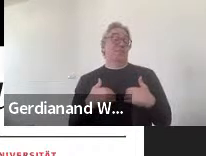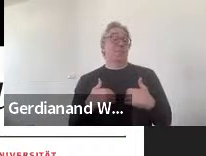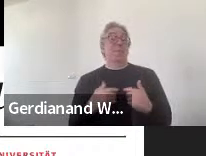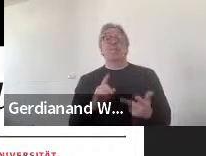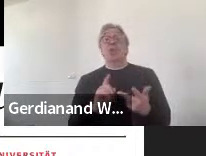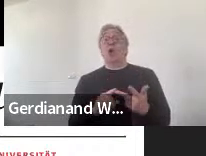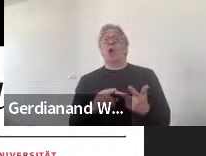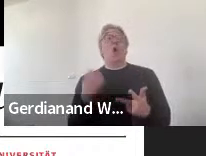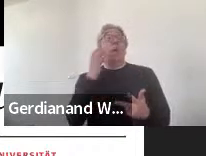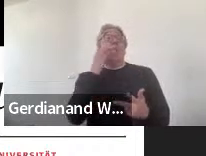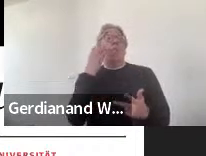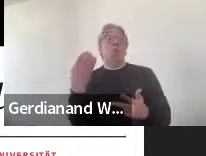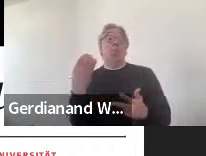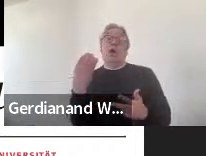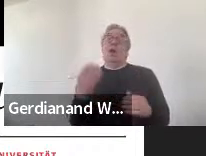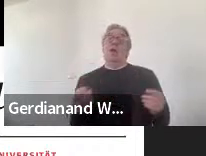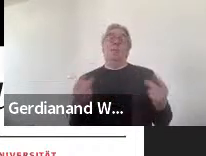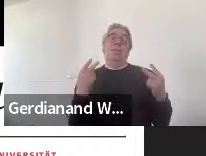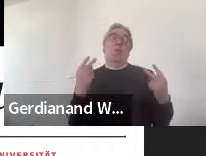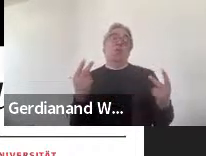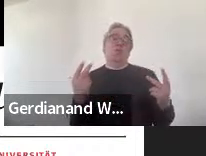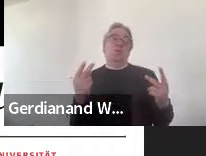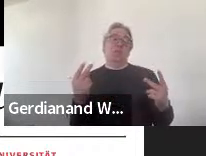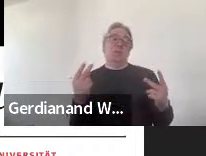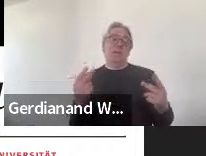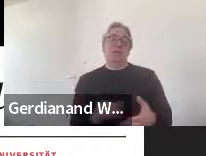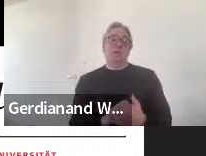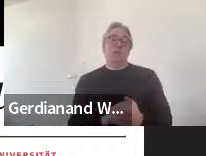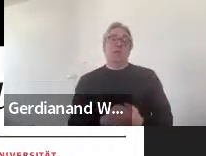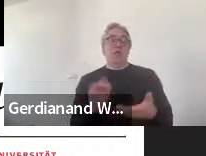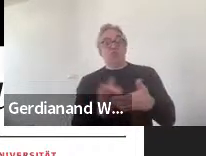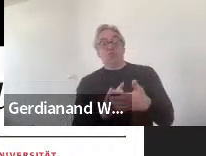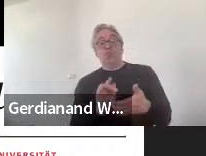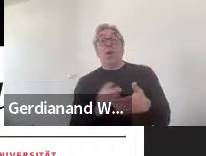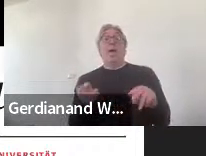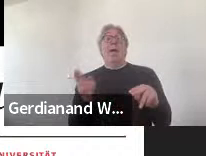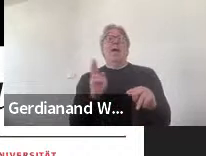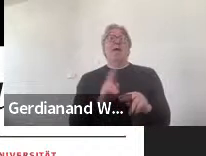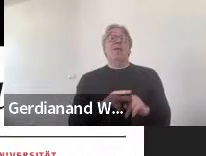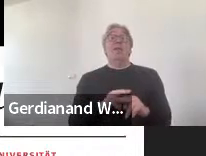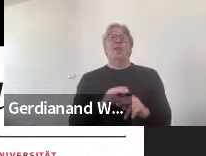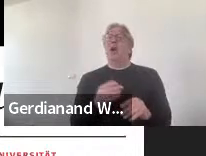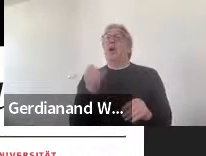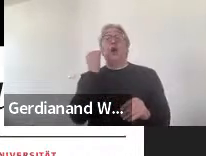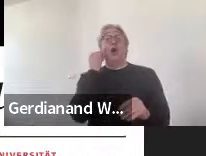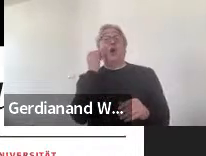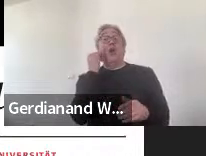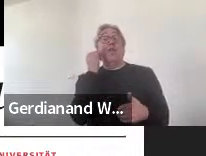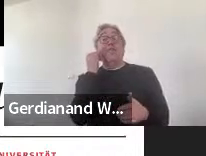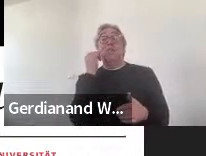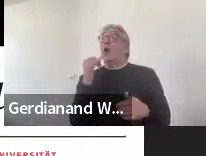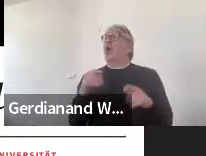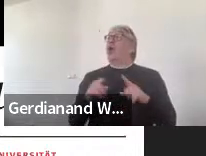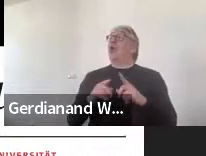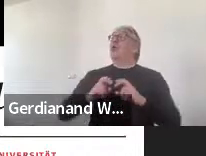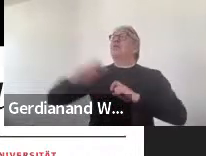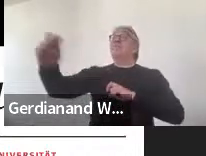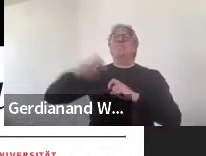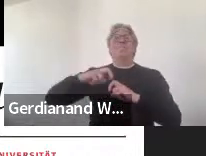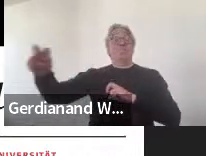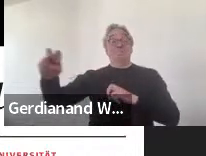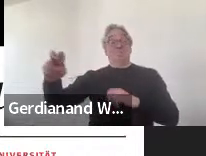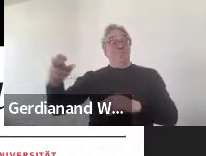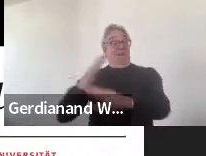social inclusion. If there are in accessibility or in terms of an infrastructure, mobile phone actually